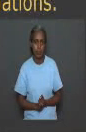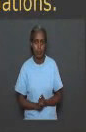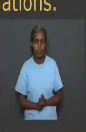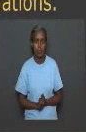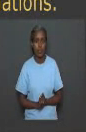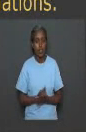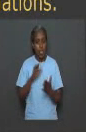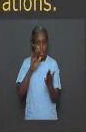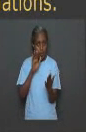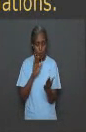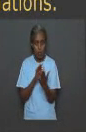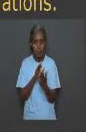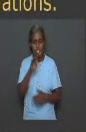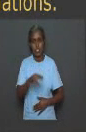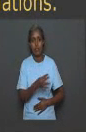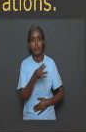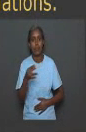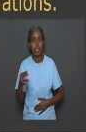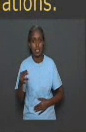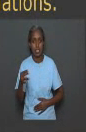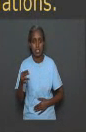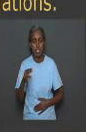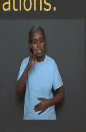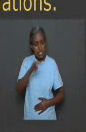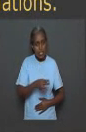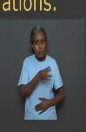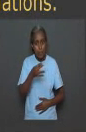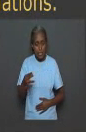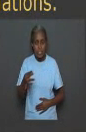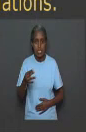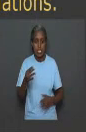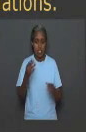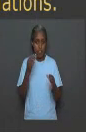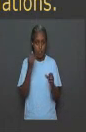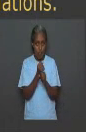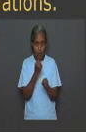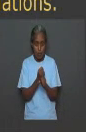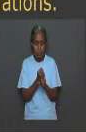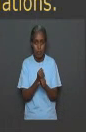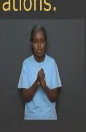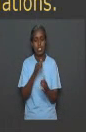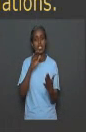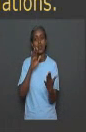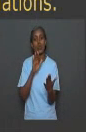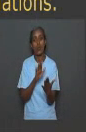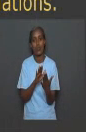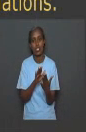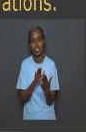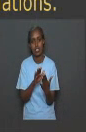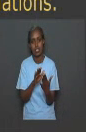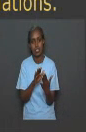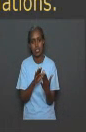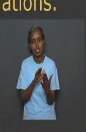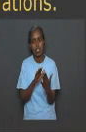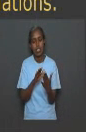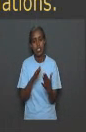A coefficient matrix is the matrix formed by the coefficients in